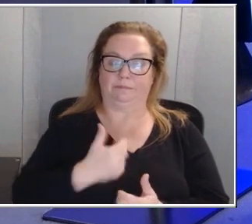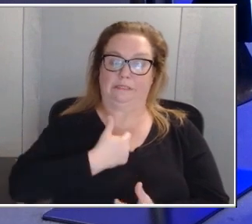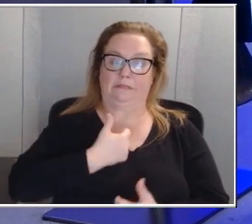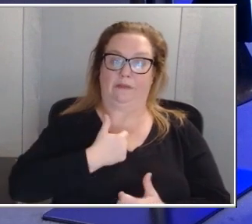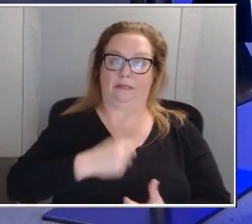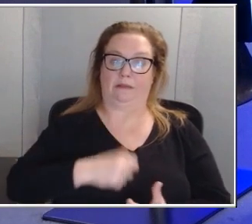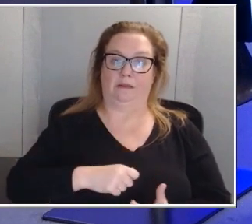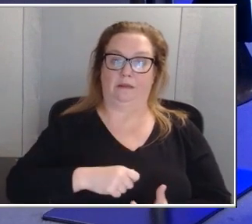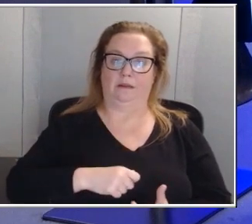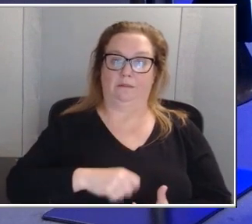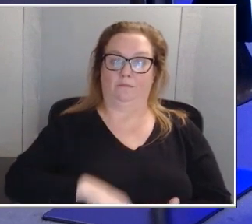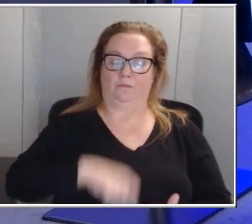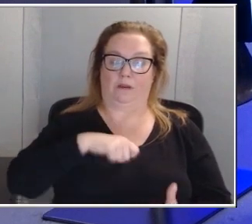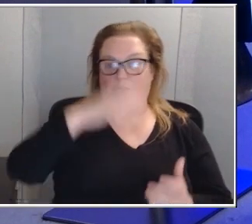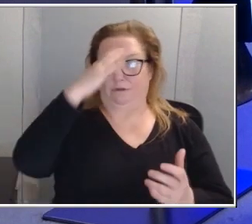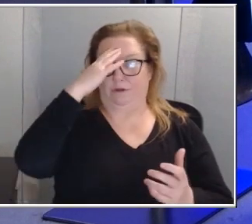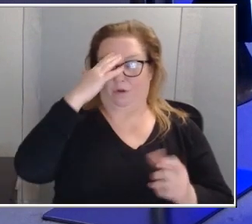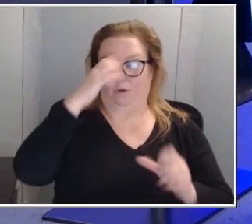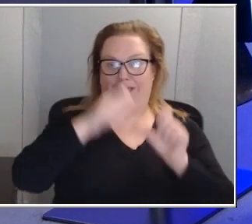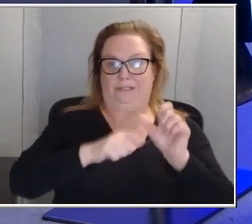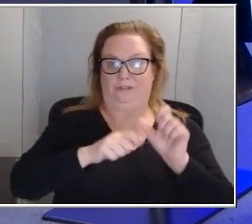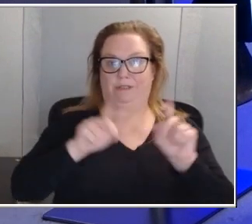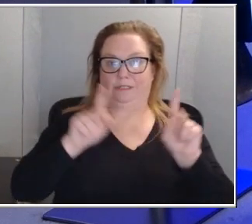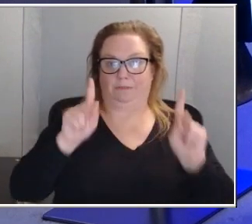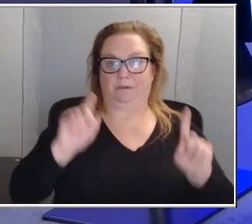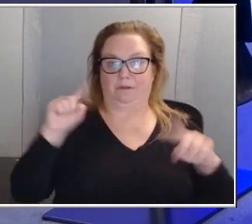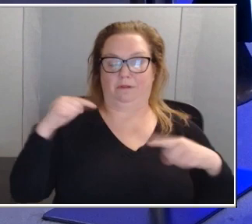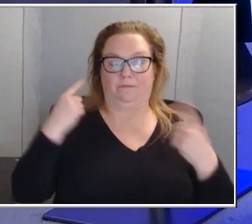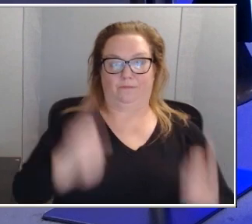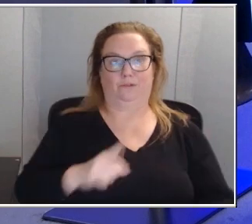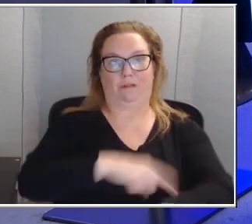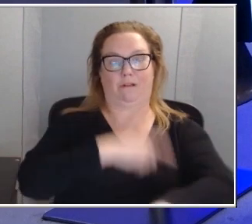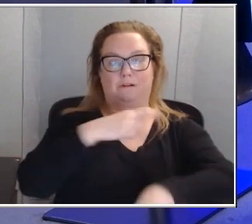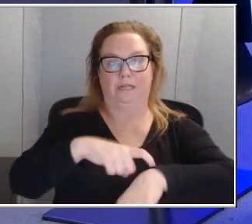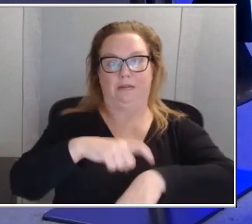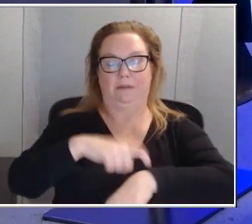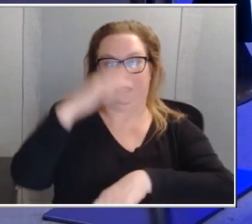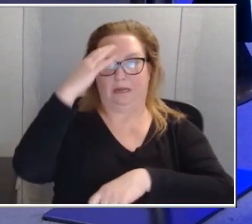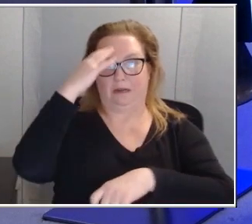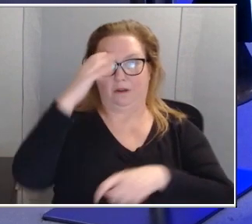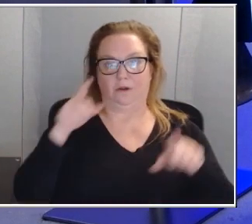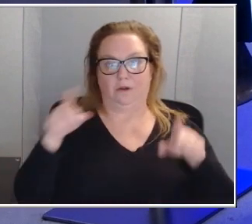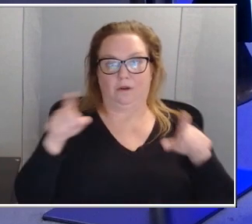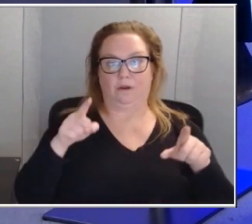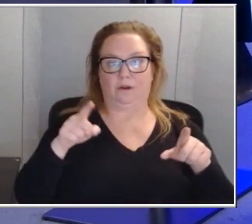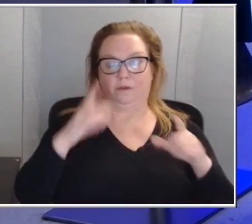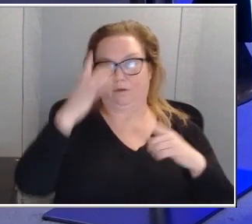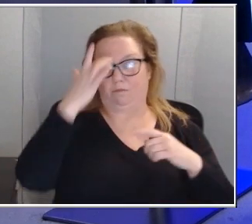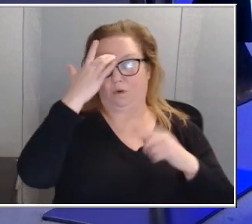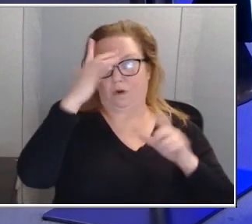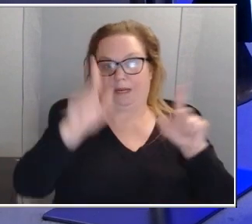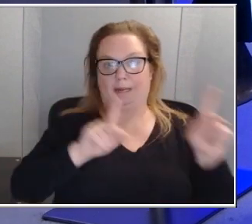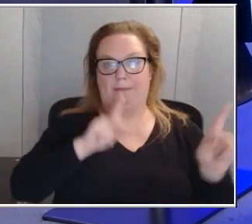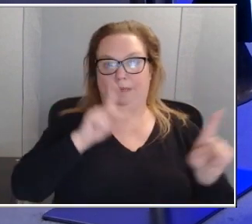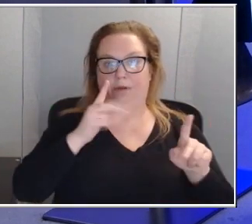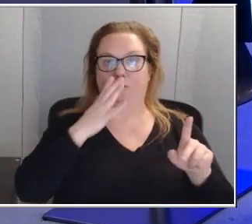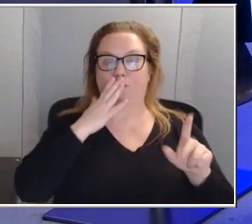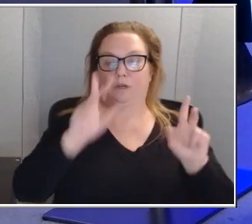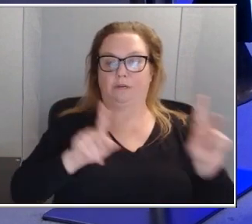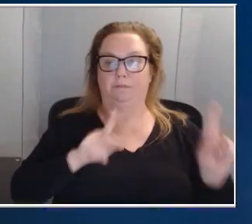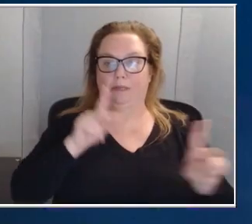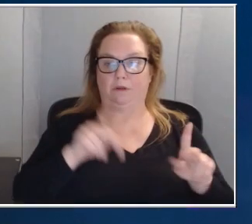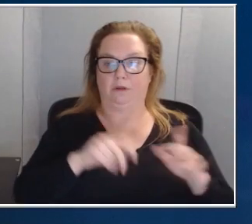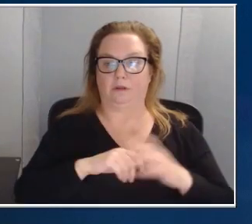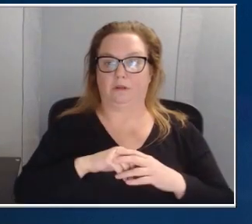each of the folks on this program today for approximately a very long time. And what I know is not only are they very bright people, they're just good people.